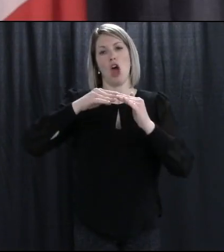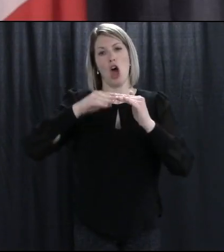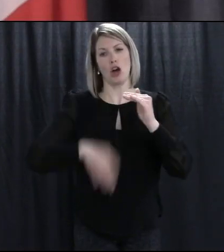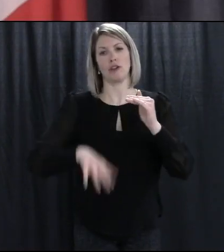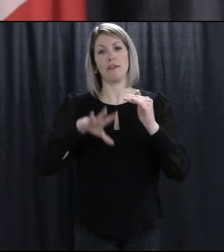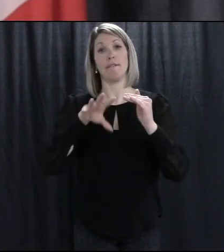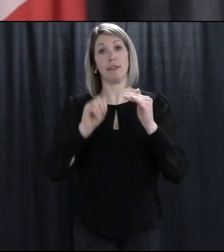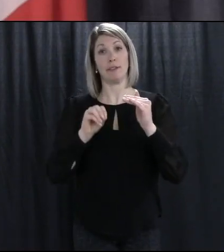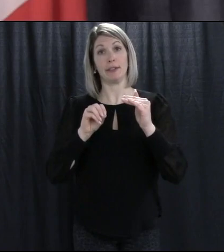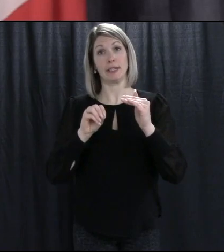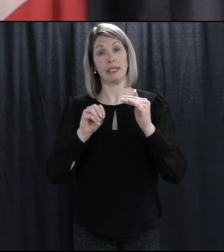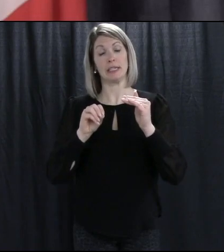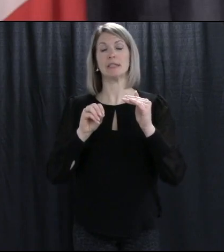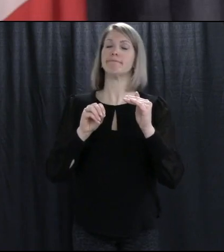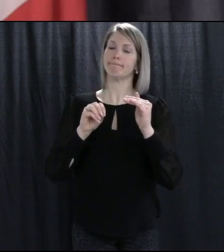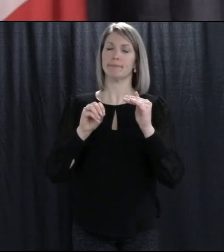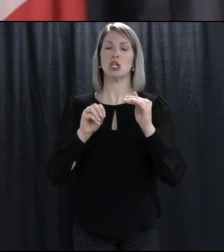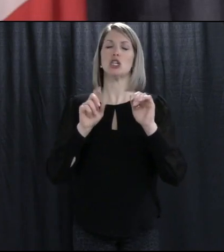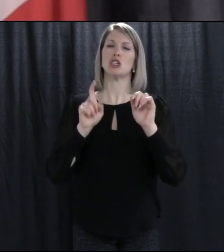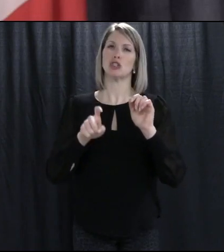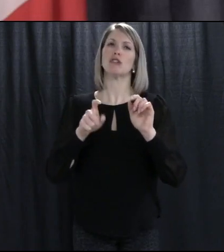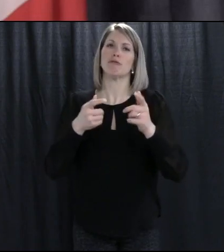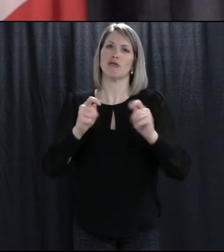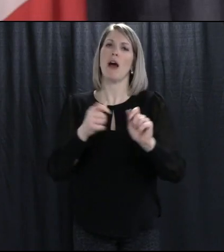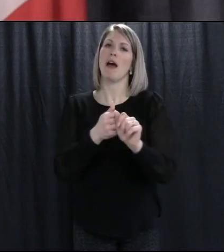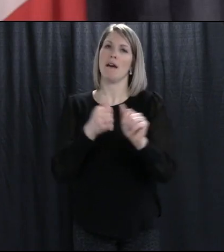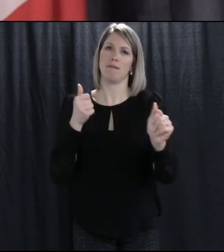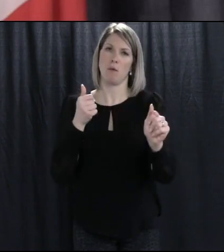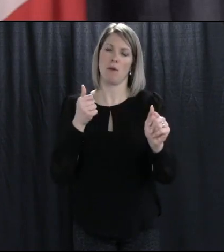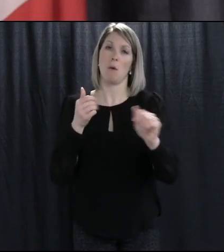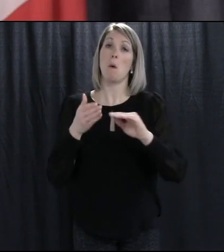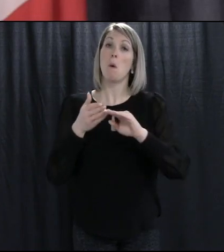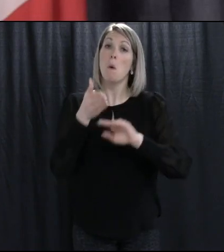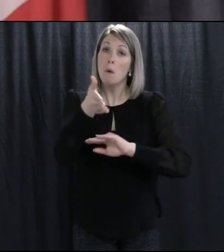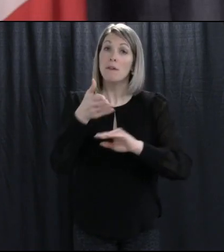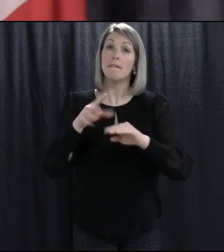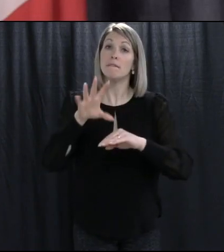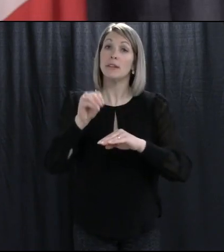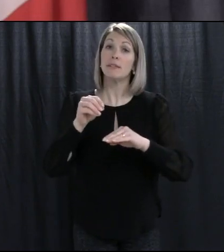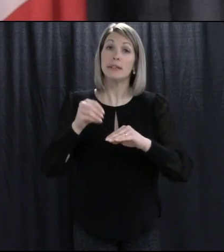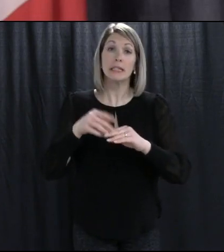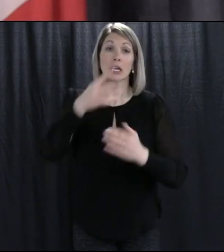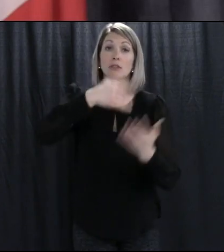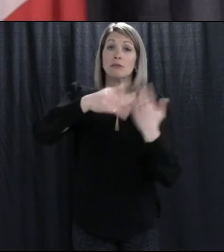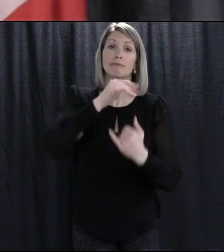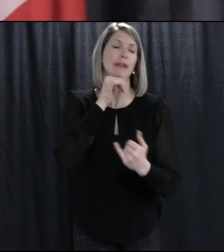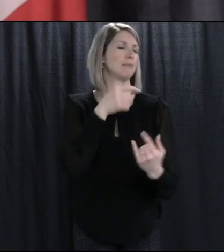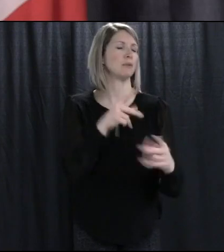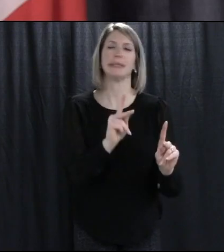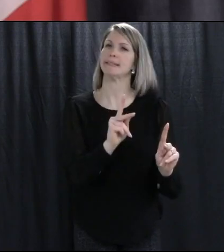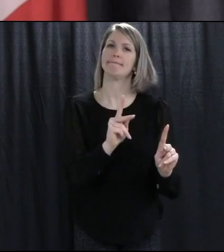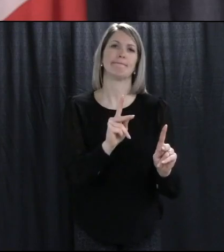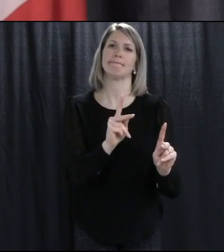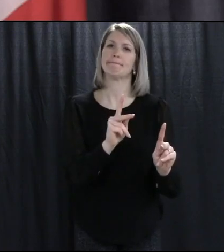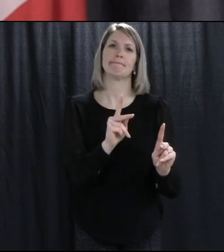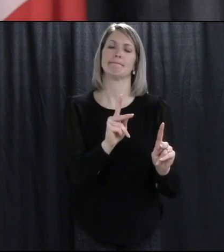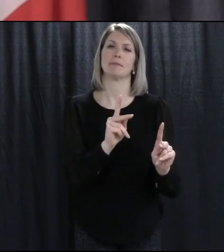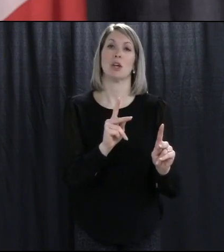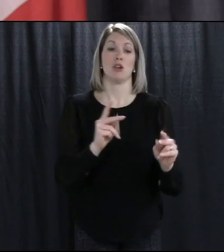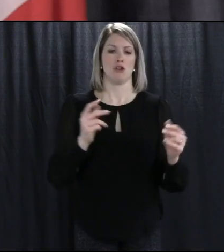under 50 people should be avoided if social distancing is not possible. Effective